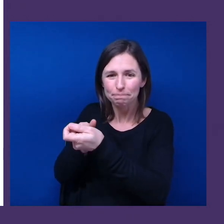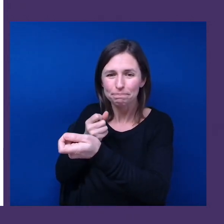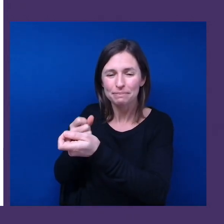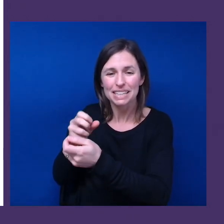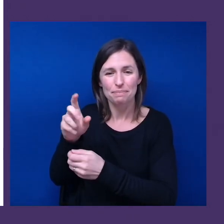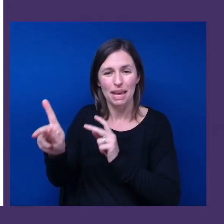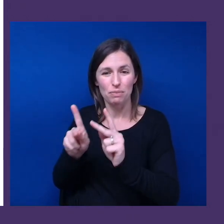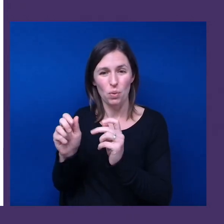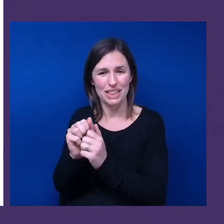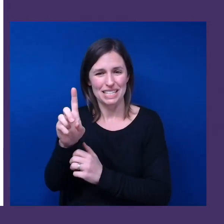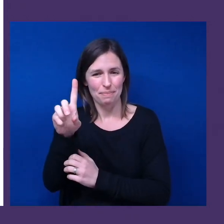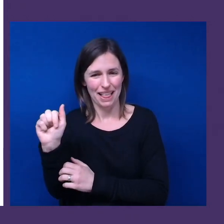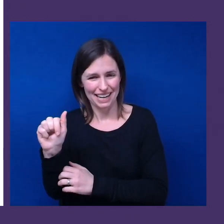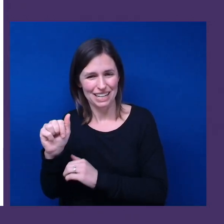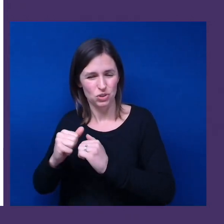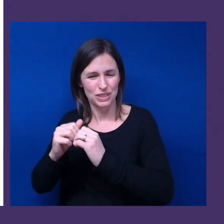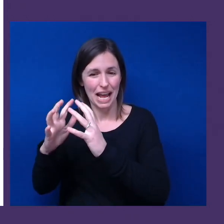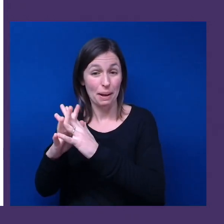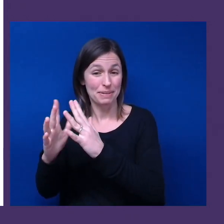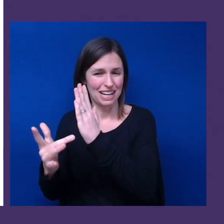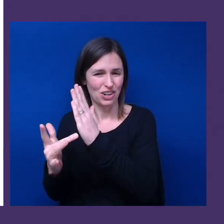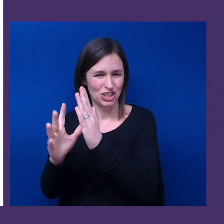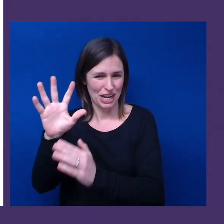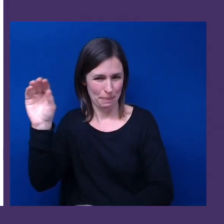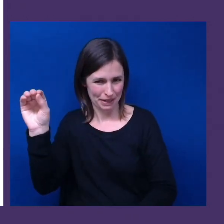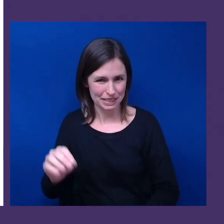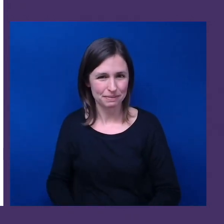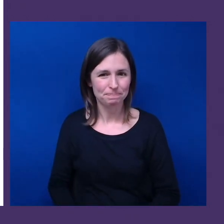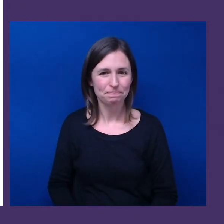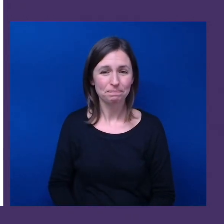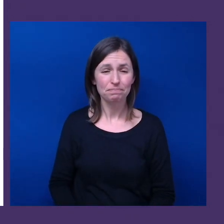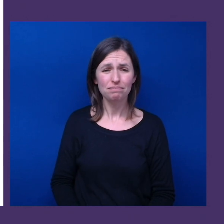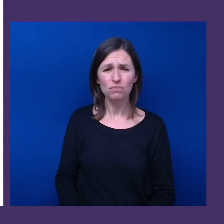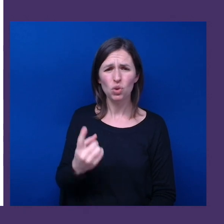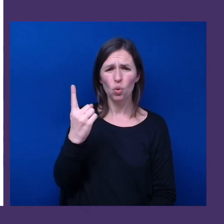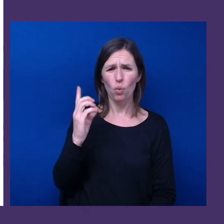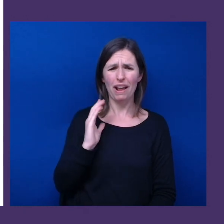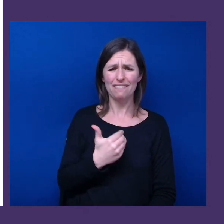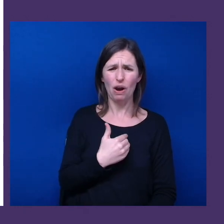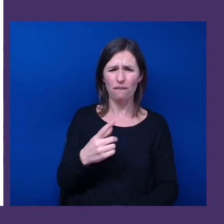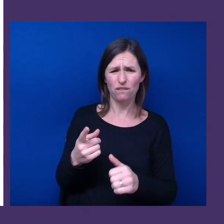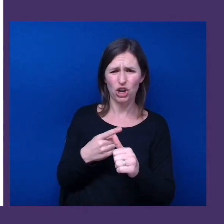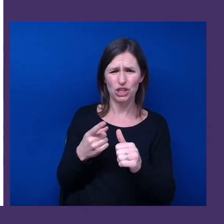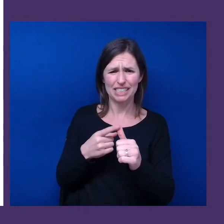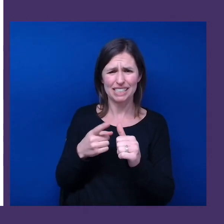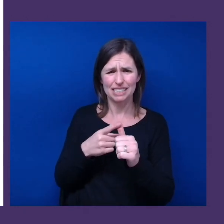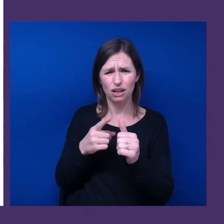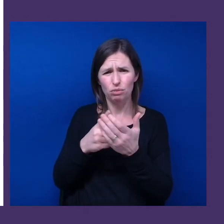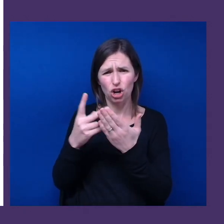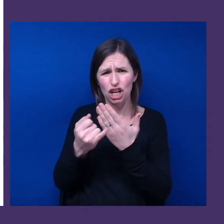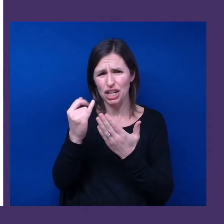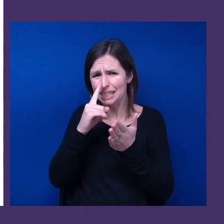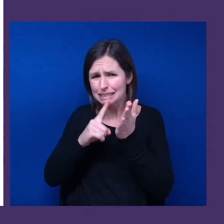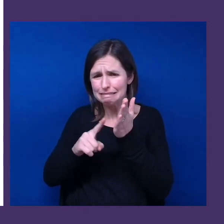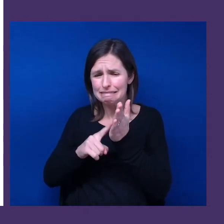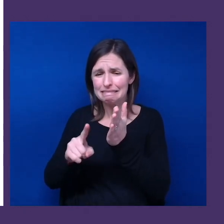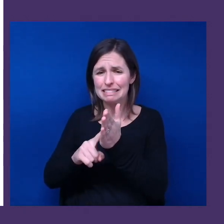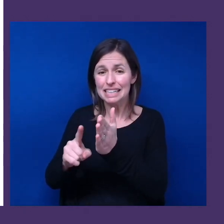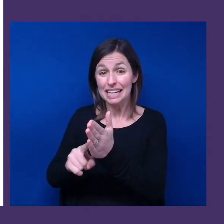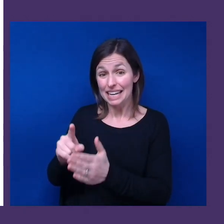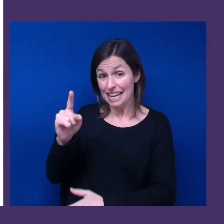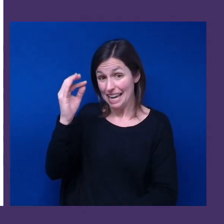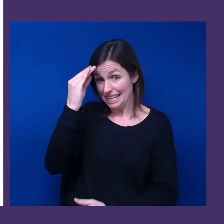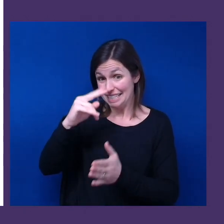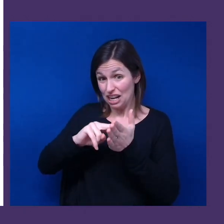projects CPARF supported focused on brain-computer interface technology that aimed to turn intentional thought into immediate speech